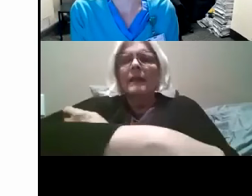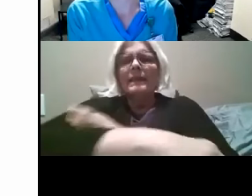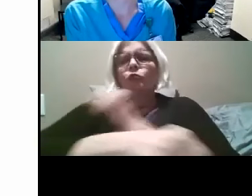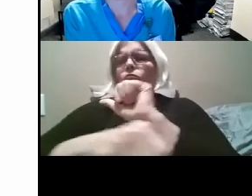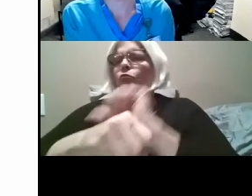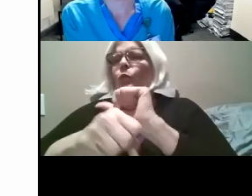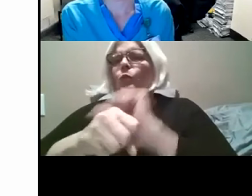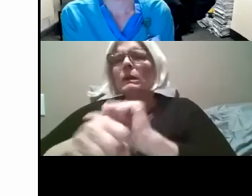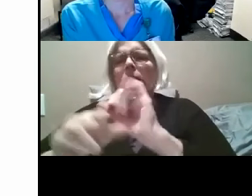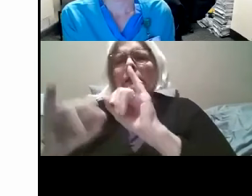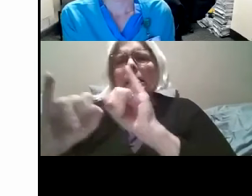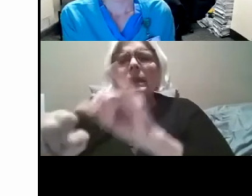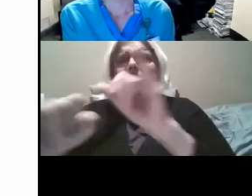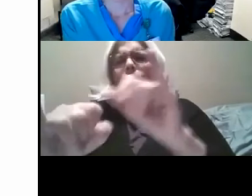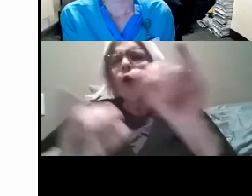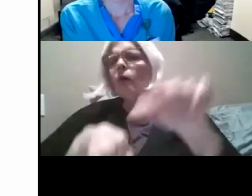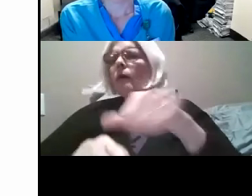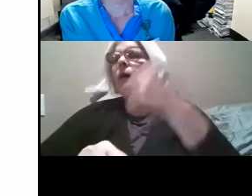child receives.